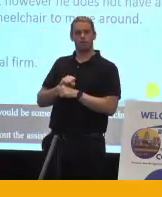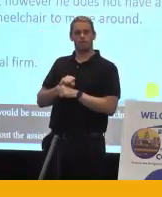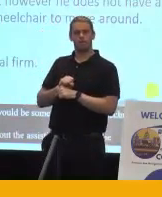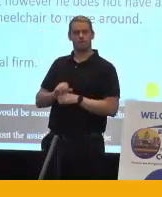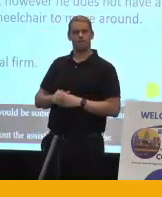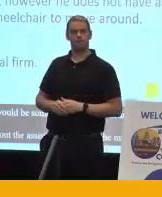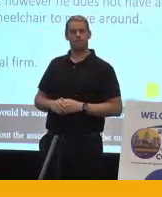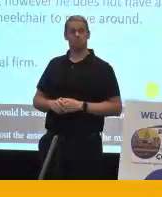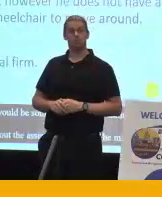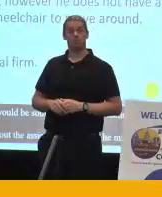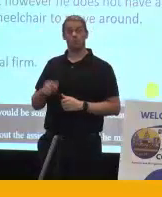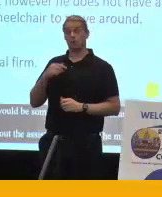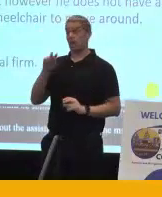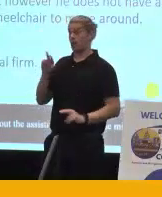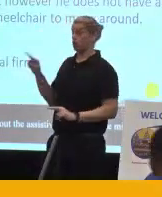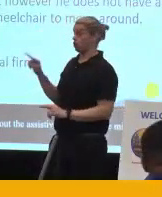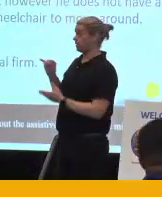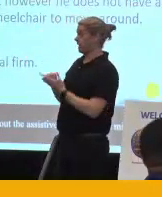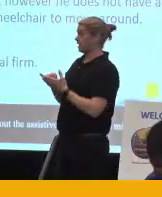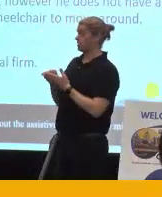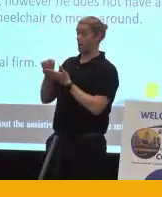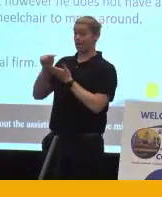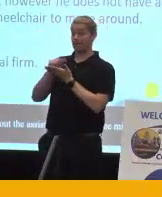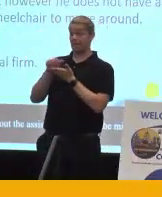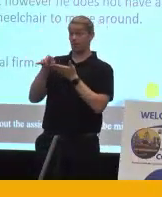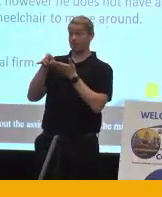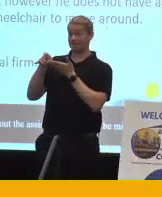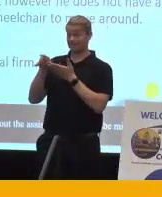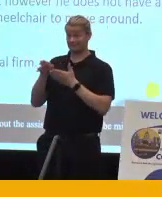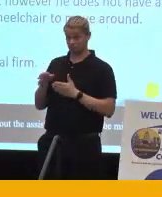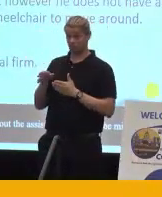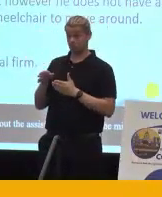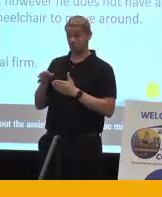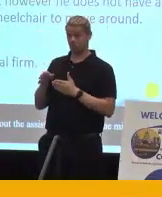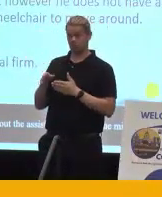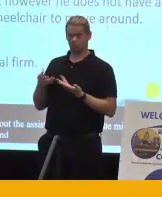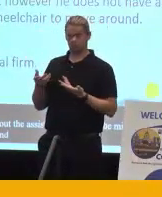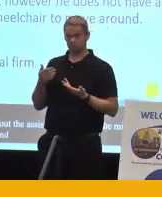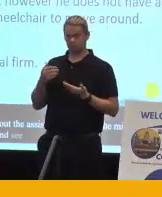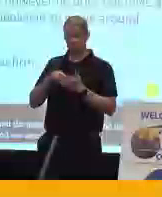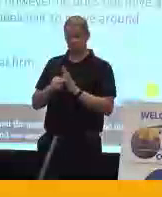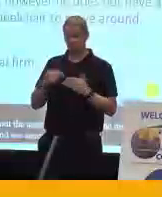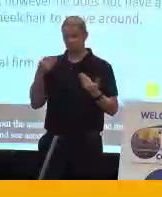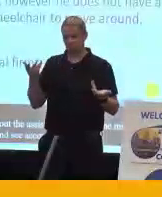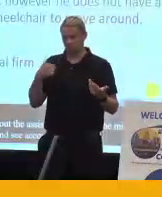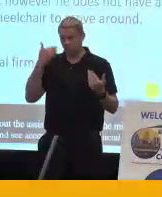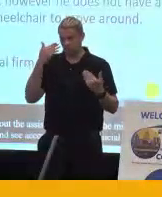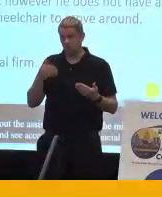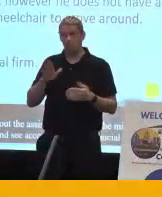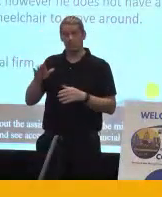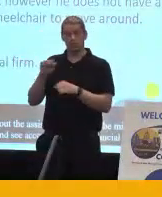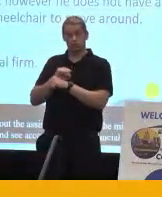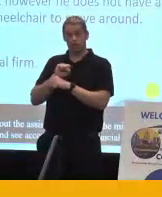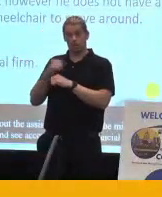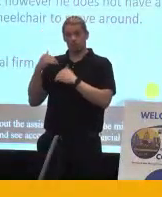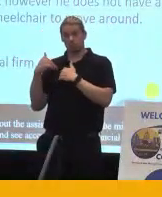Because when I look at that and I see account lead at a financial firm, I don't know what that means. So what are his job duties? How do we find that